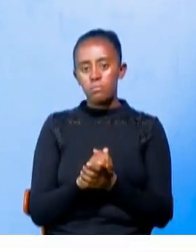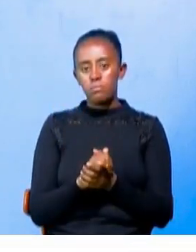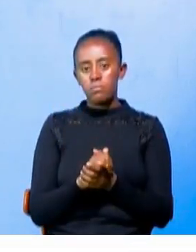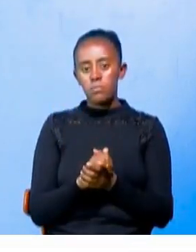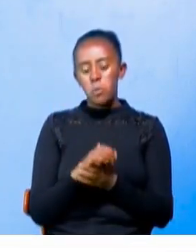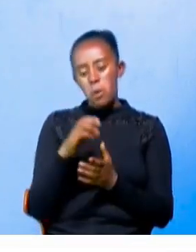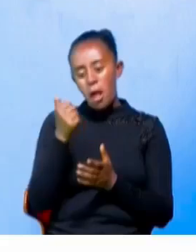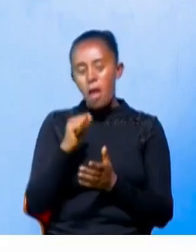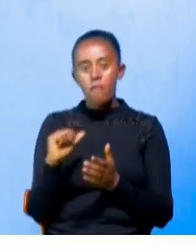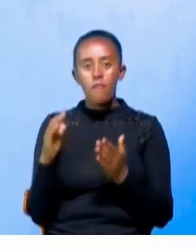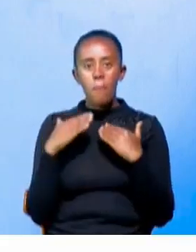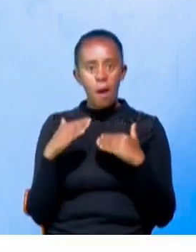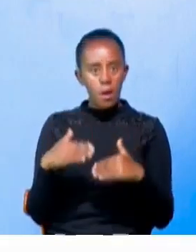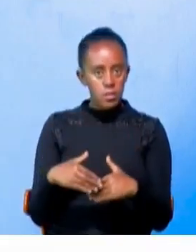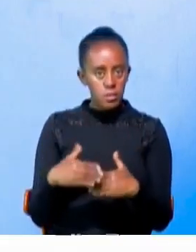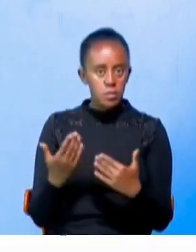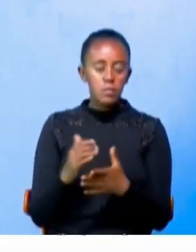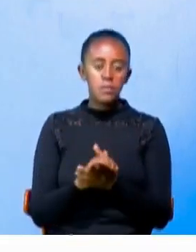everybody